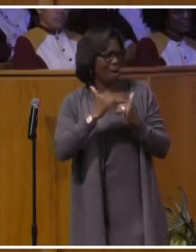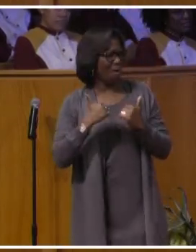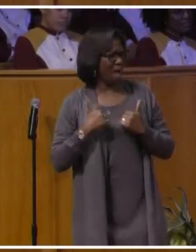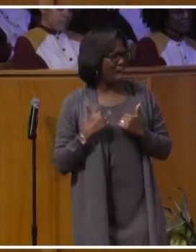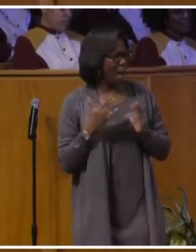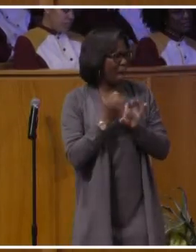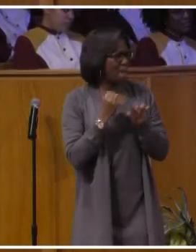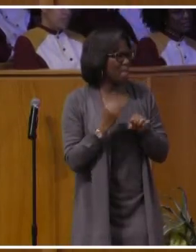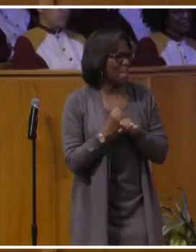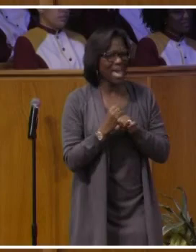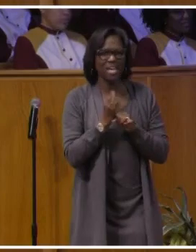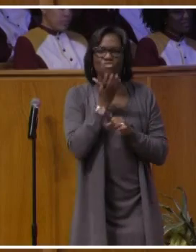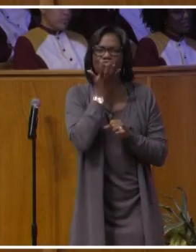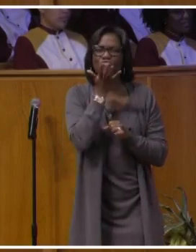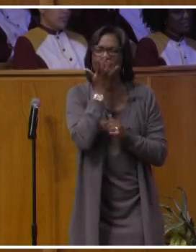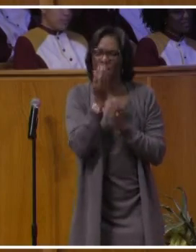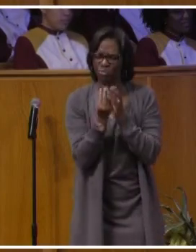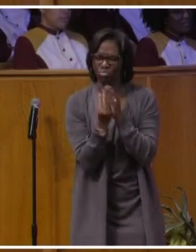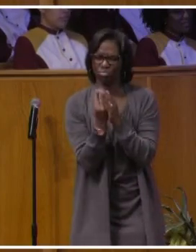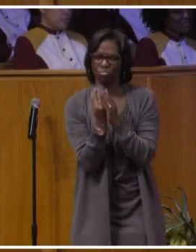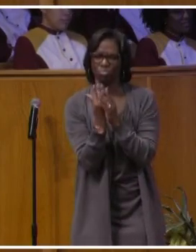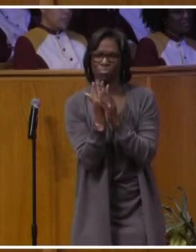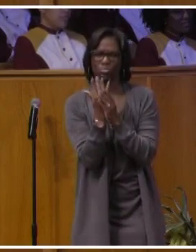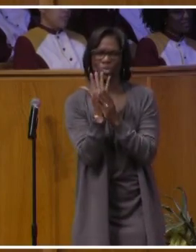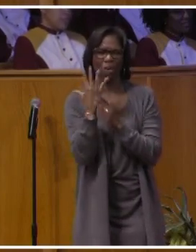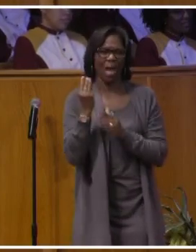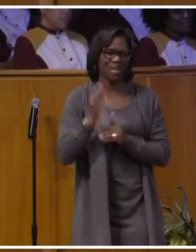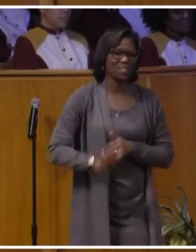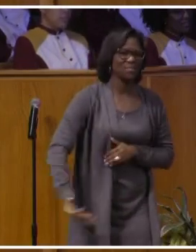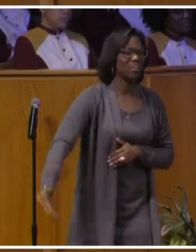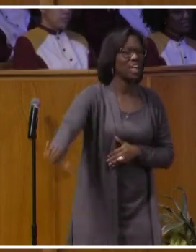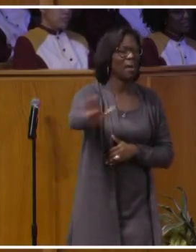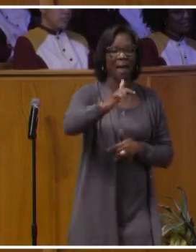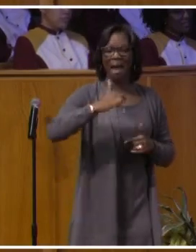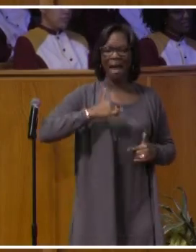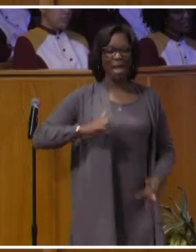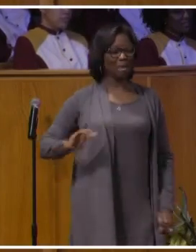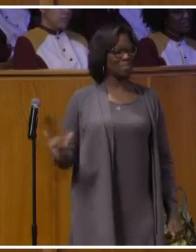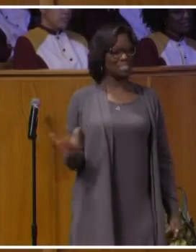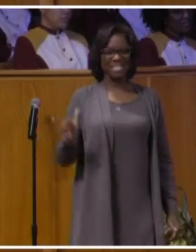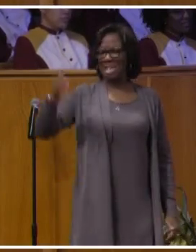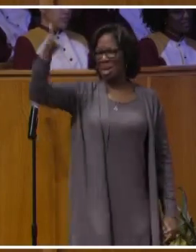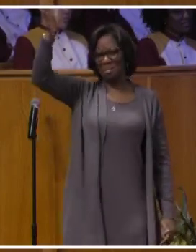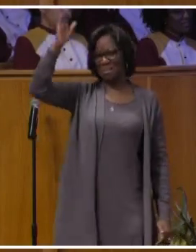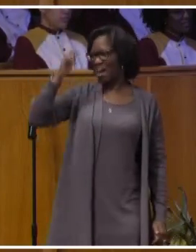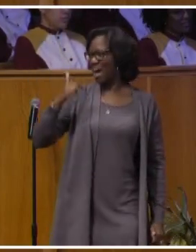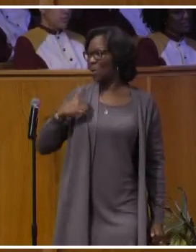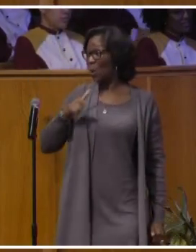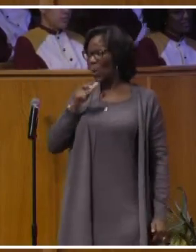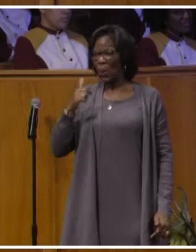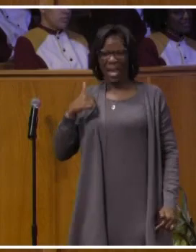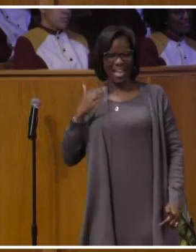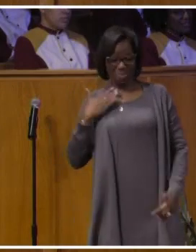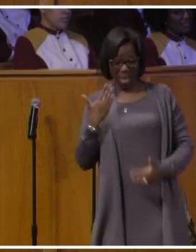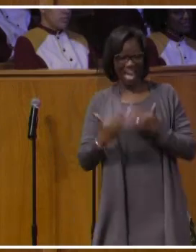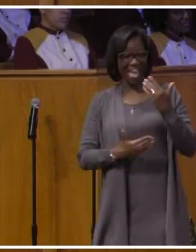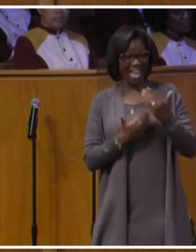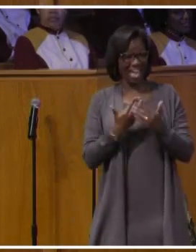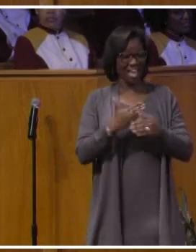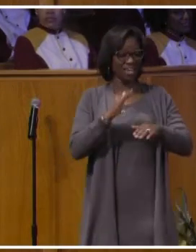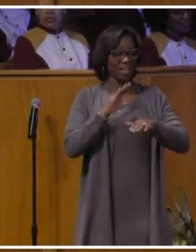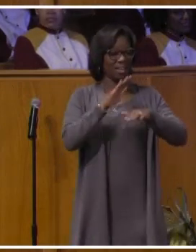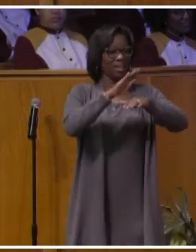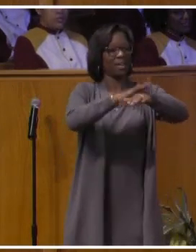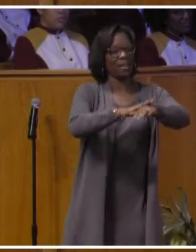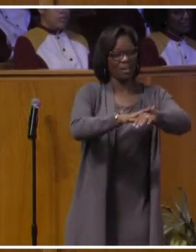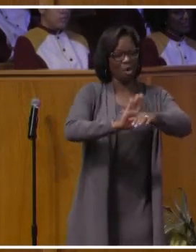I make the grass grow in the field, I'm the same God who's got my hand